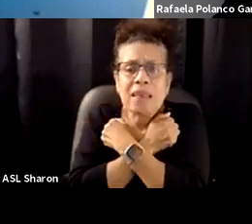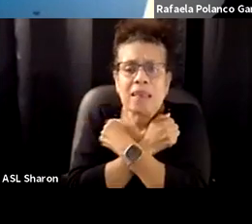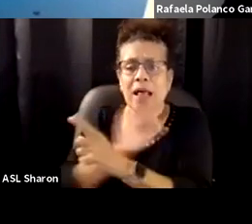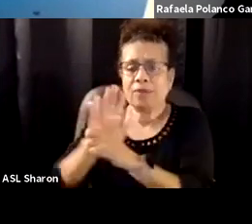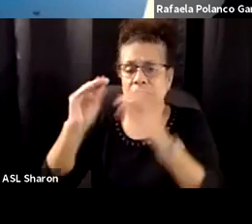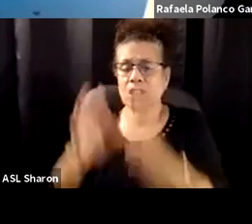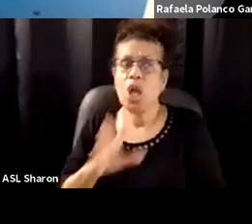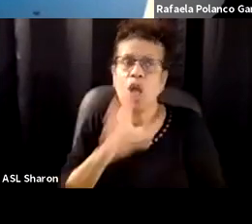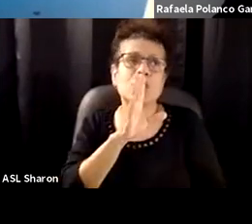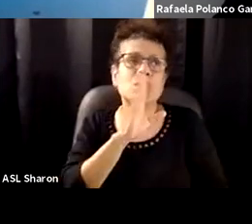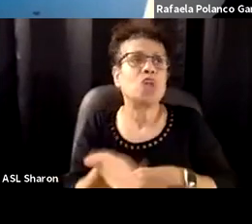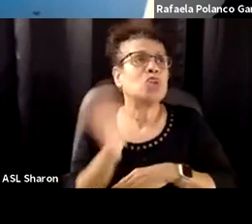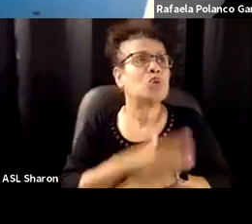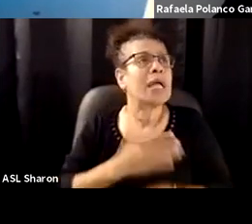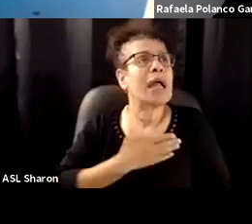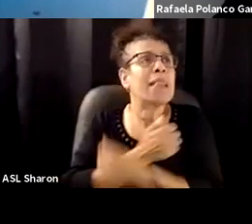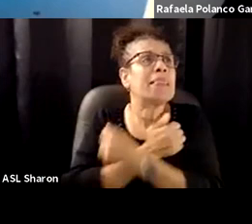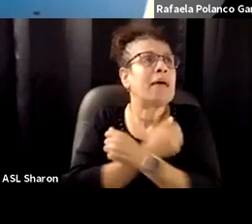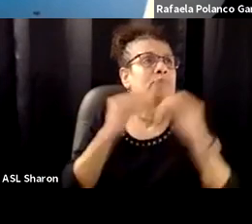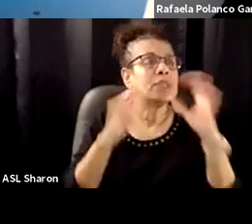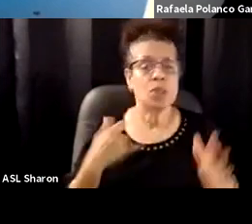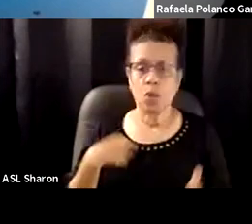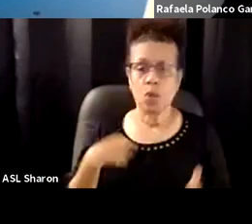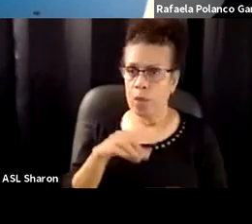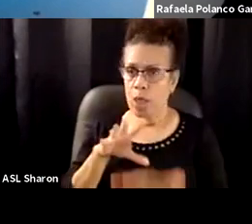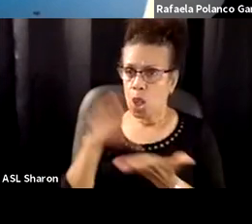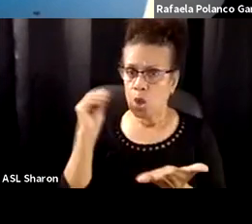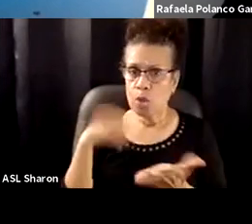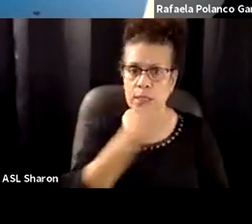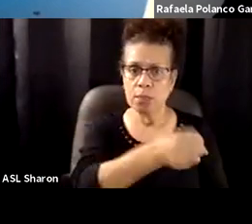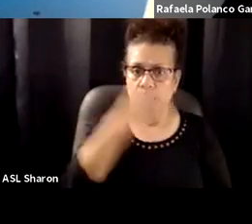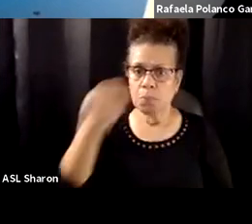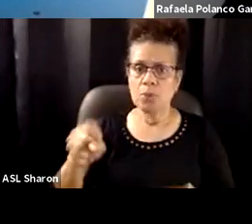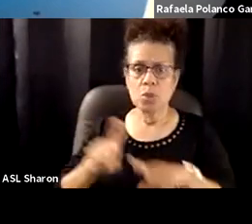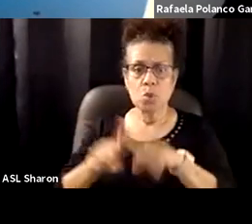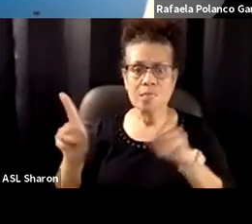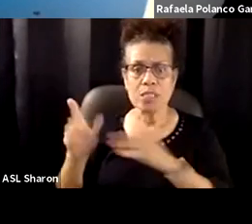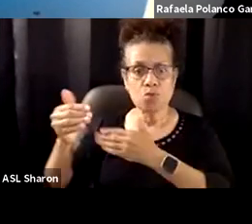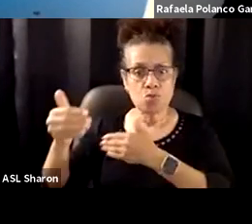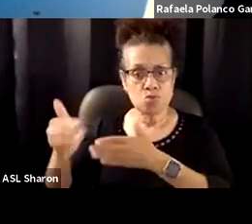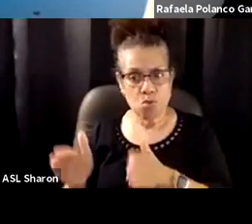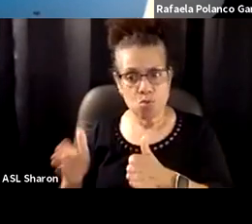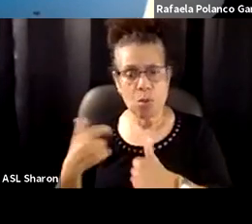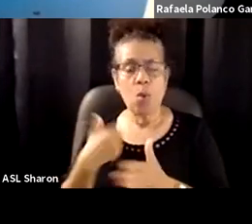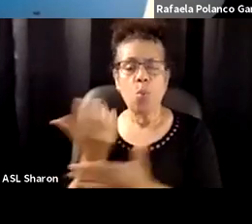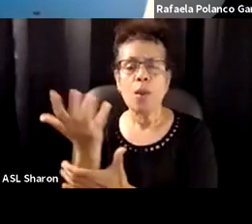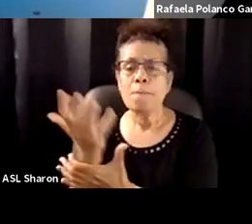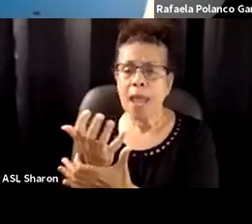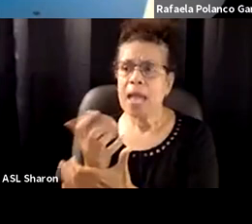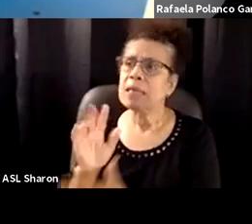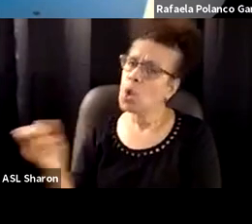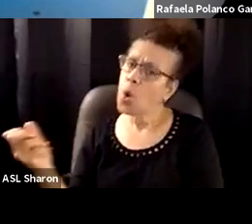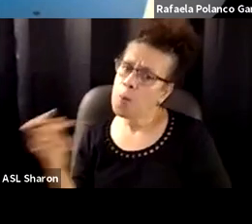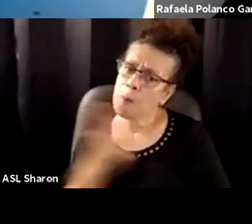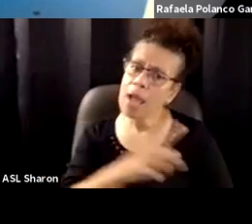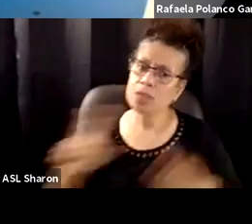talks about them all the time when we discovered that he had been assigned to a different room this year we begged for emmerich to be returned